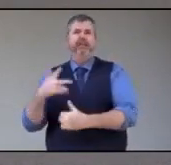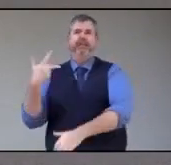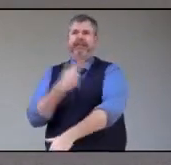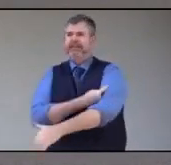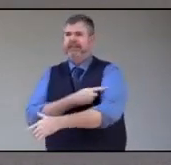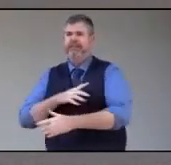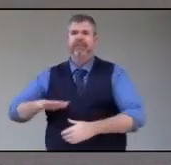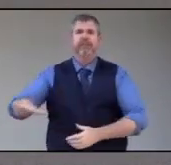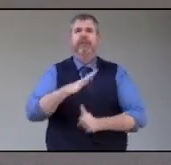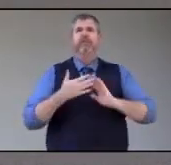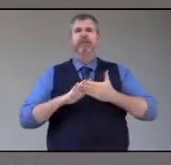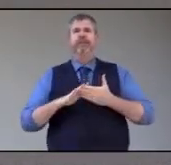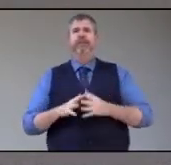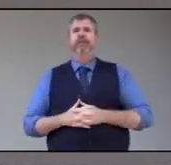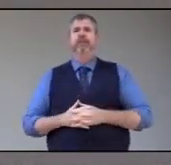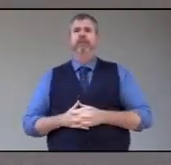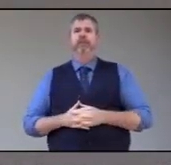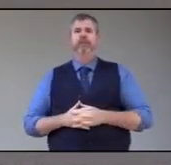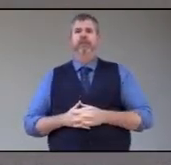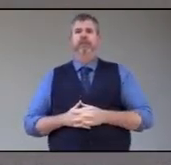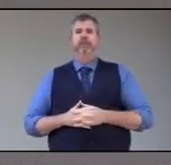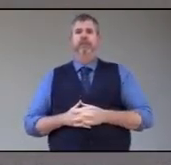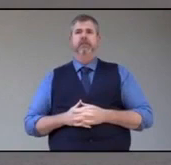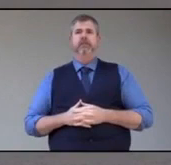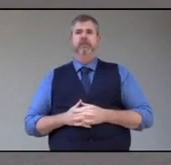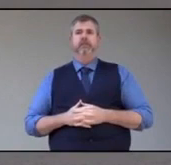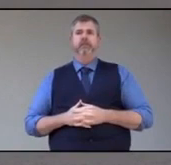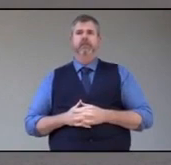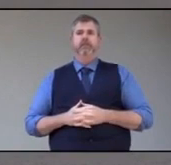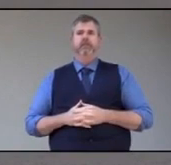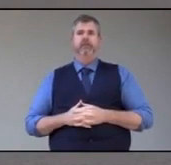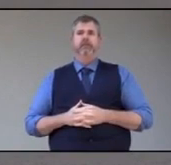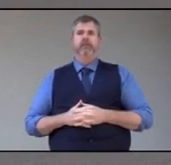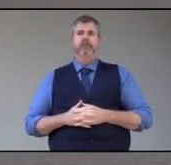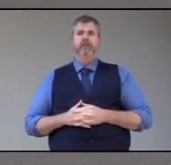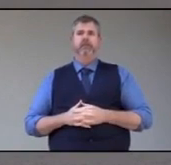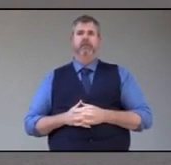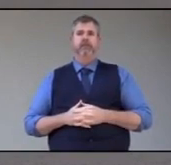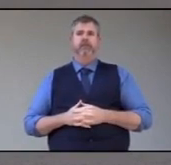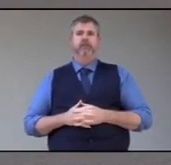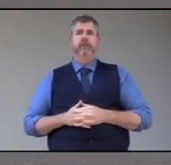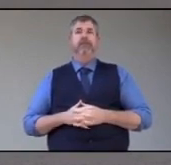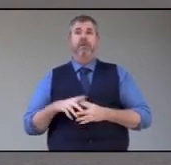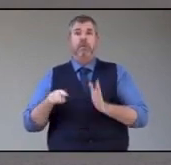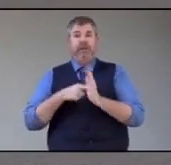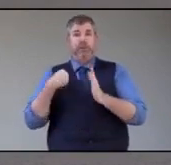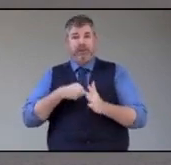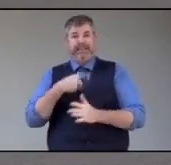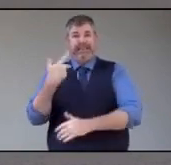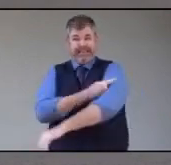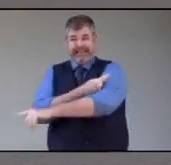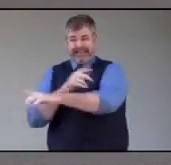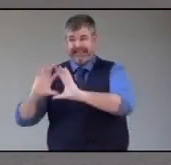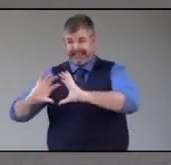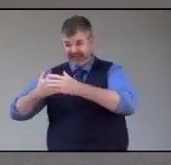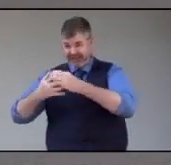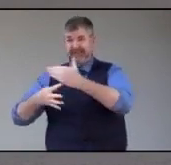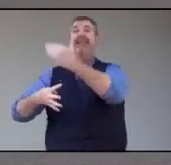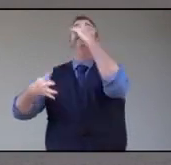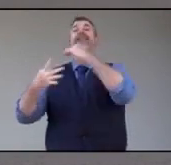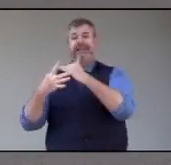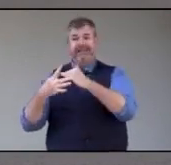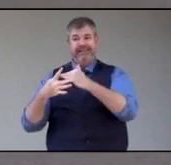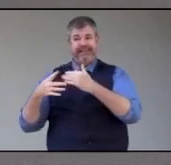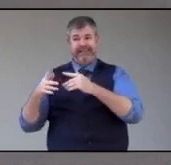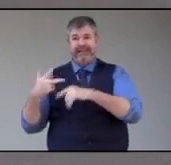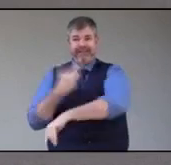there as your turn comes. So we want people to still be patient. Realize also, as we're vaccinating people, you